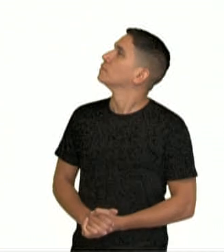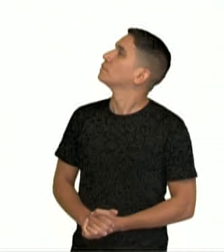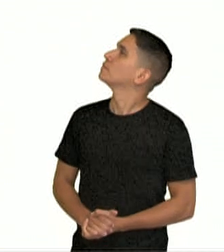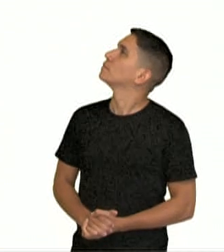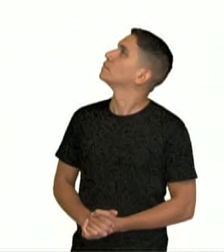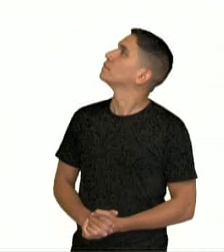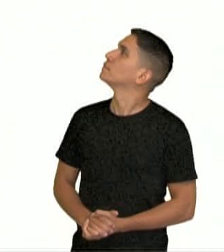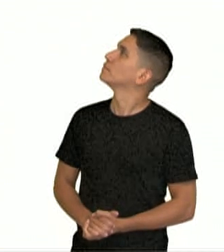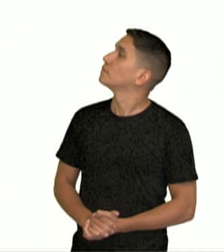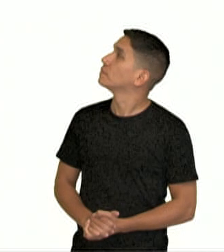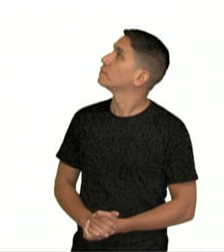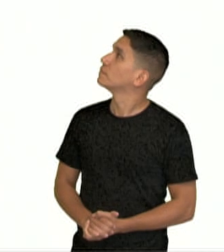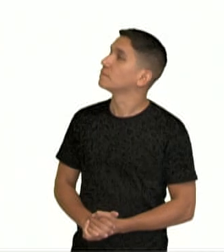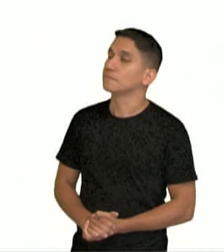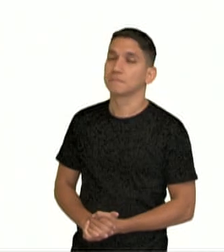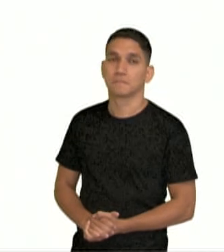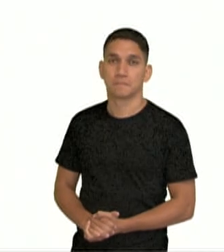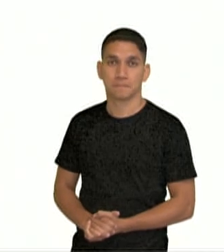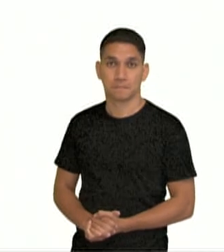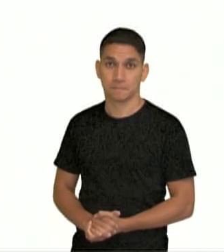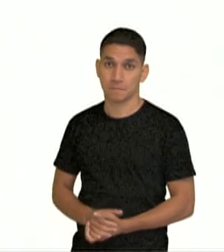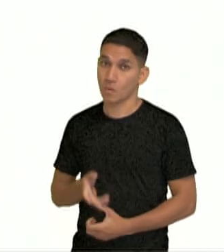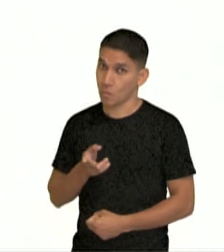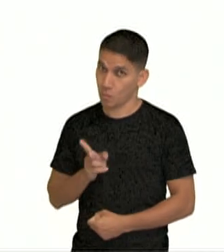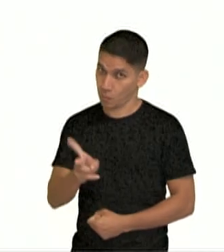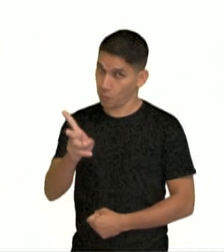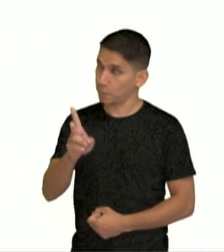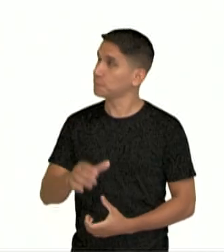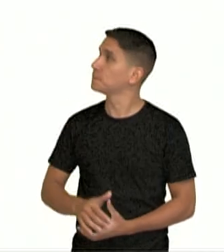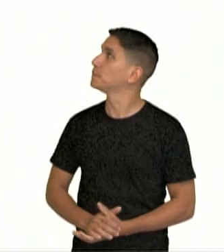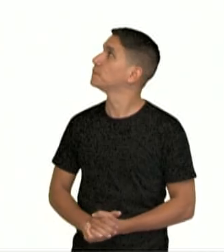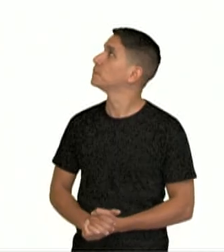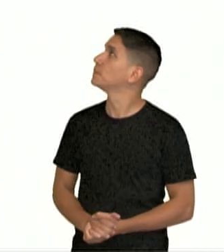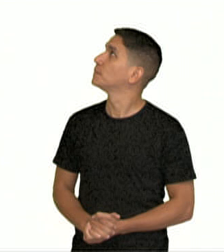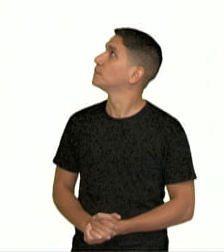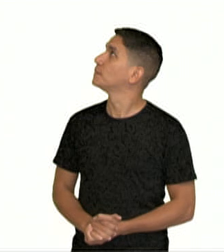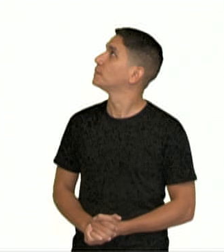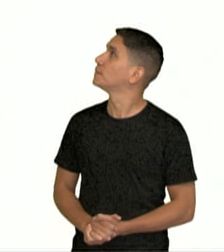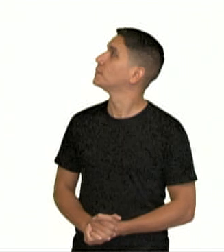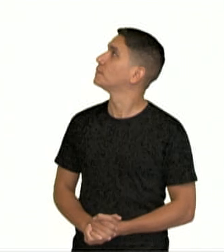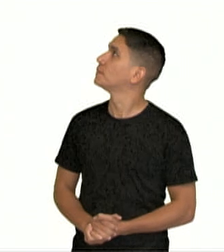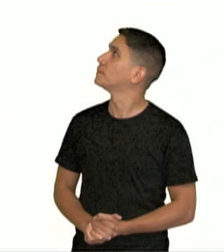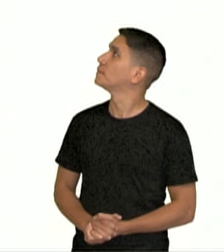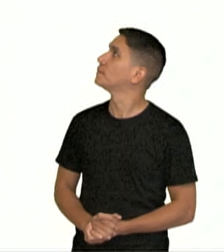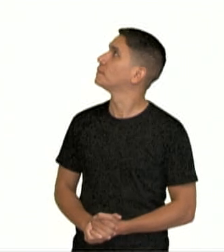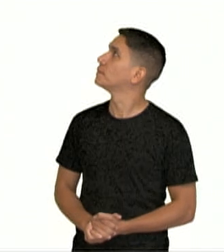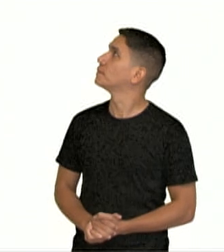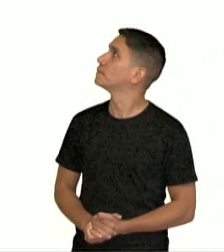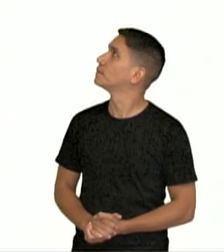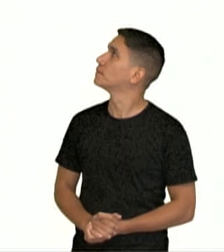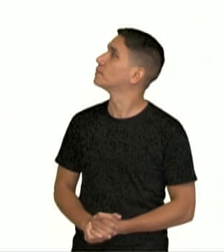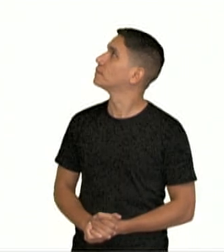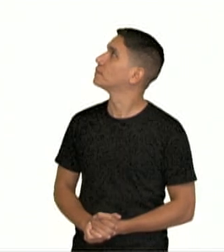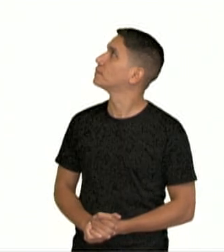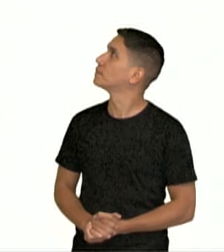is Pebbles. Continuando. The neighboring family are